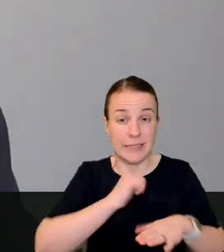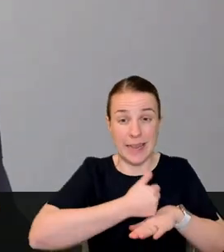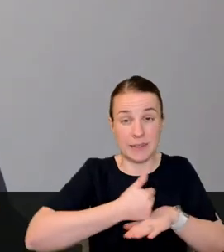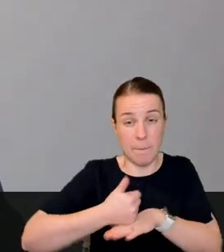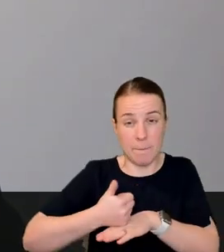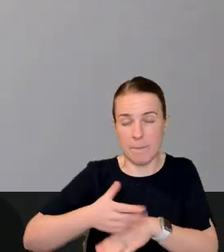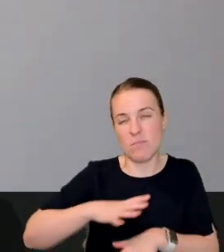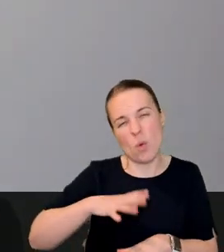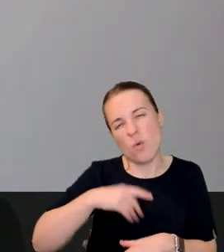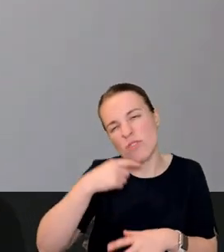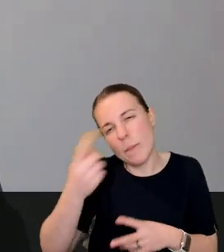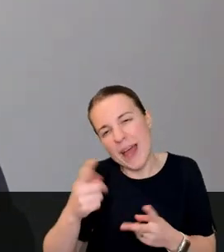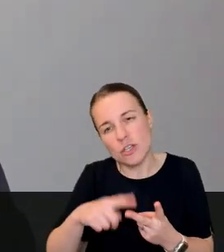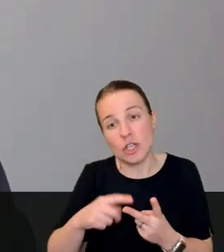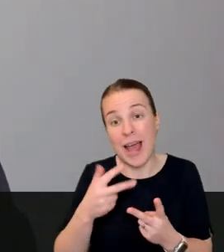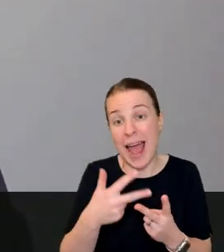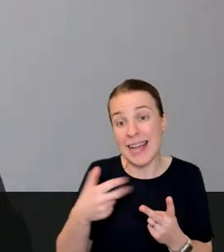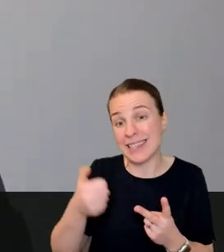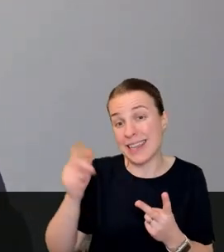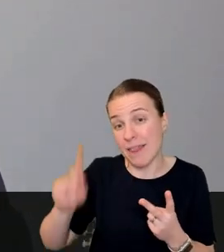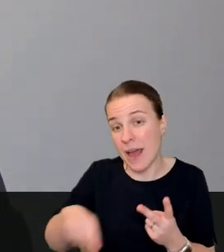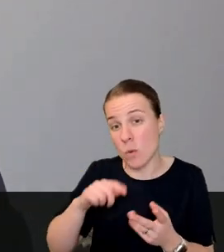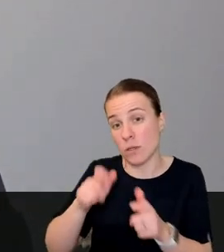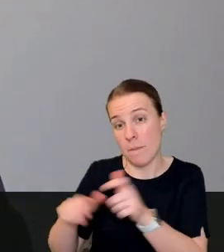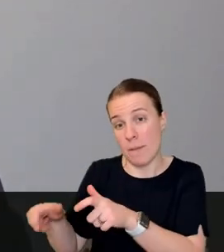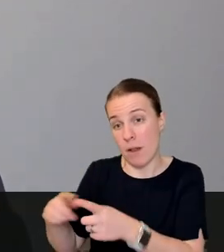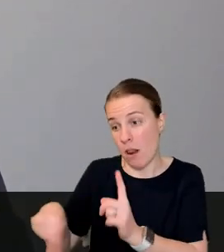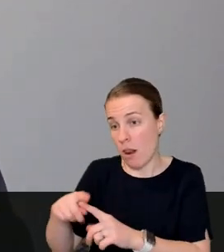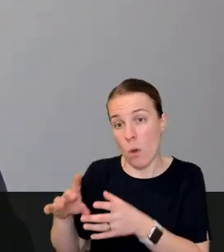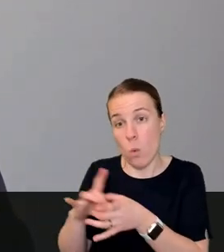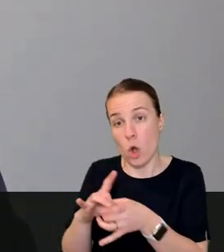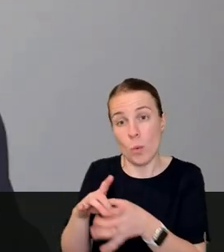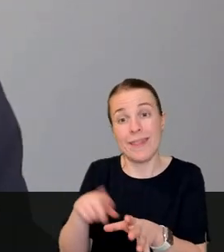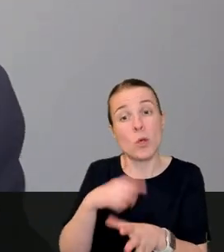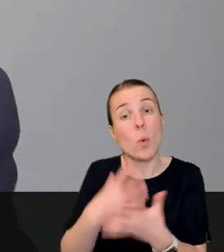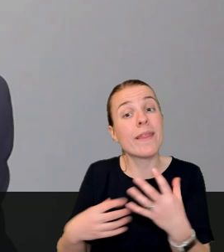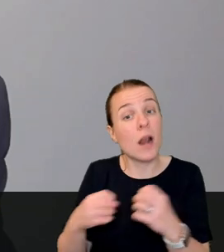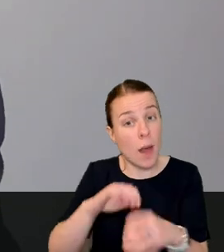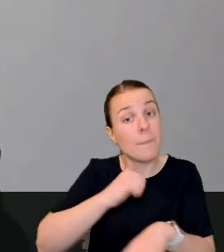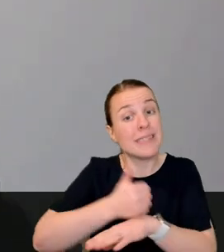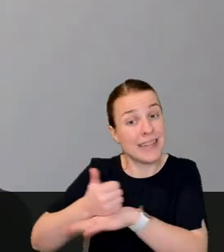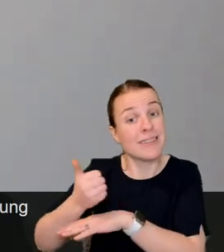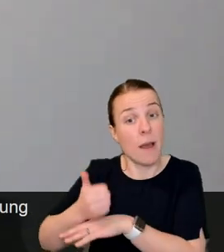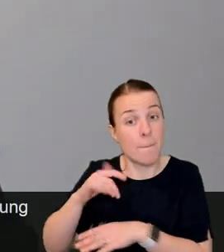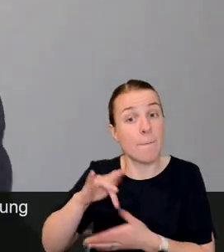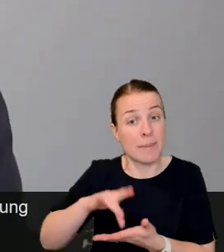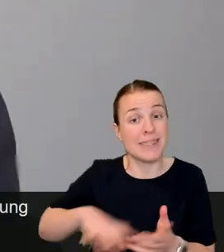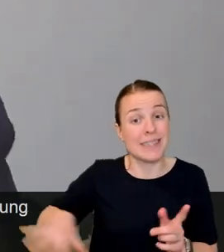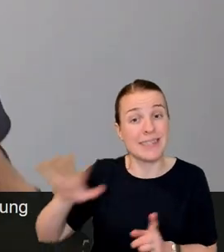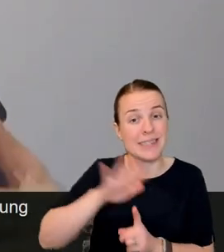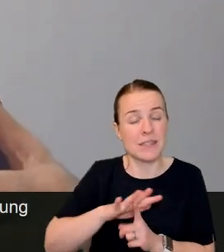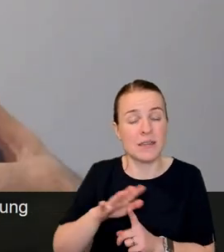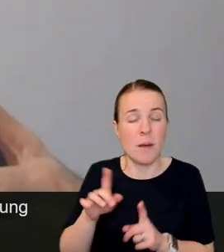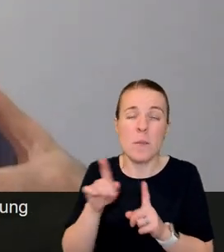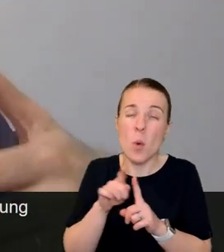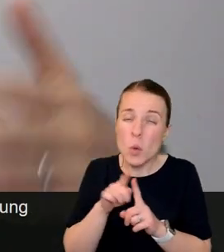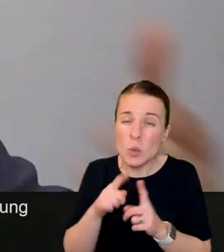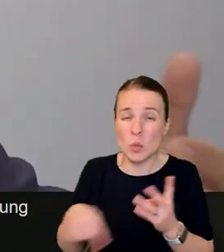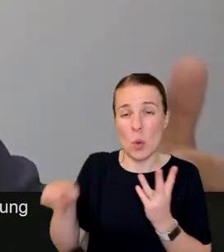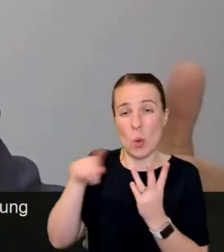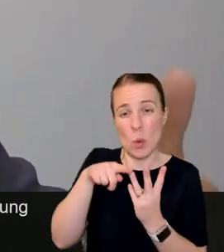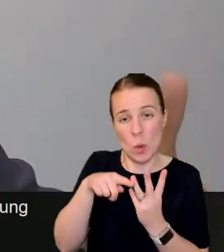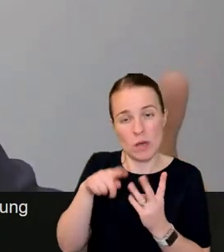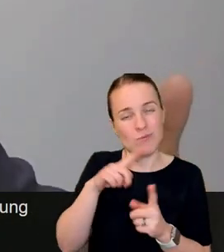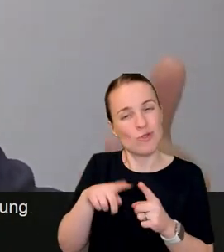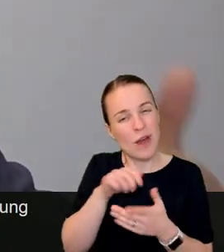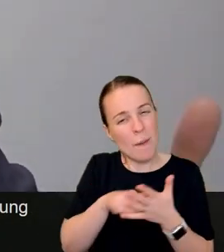Unit, 86,000 young people working with 126 youth clubs across our city. Additionally, Camilla, we're trying to ensure that young